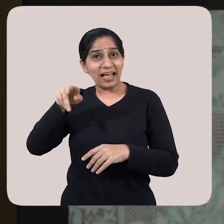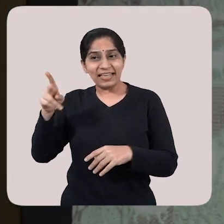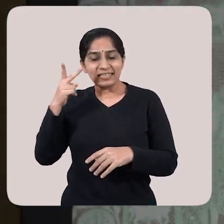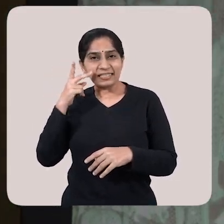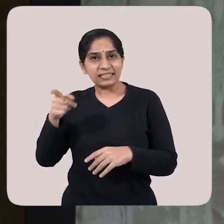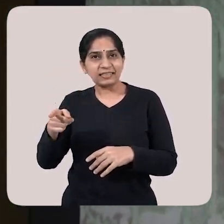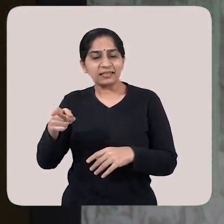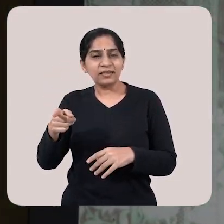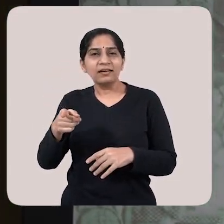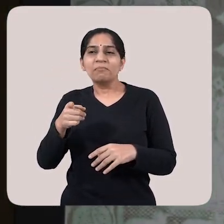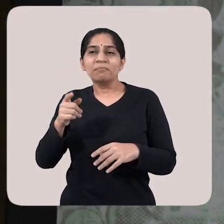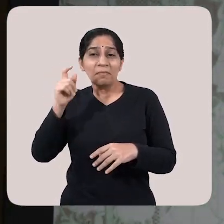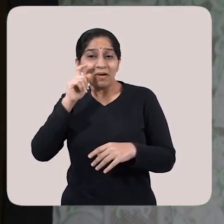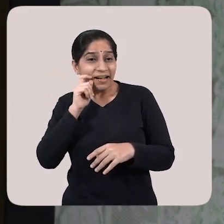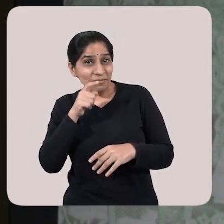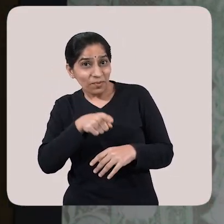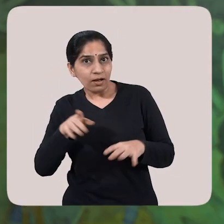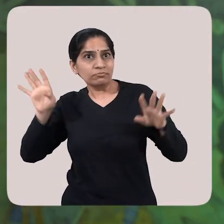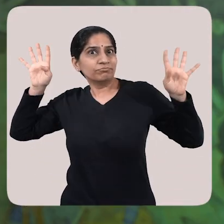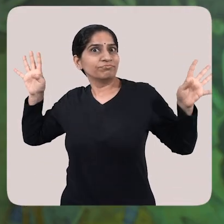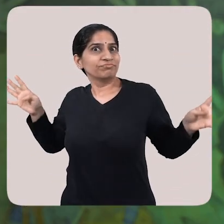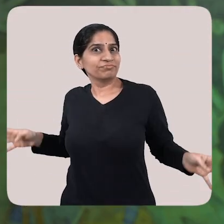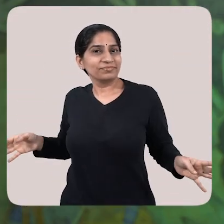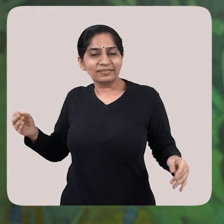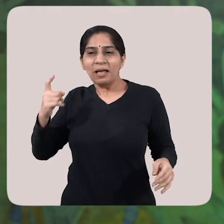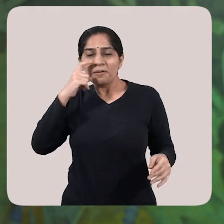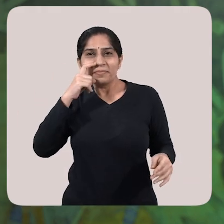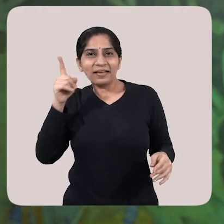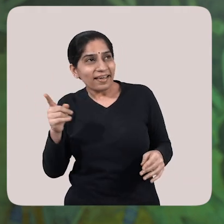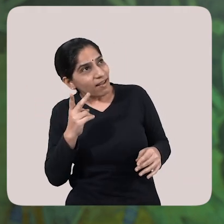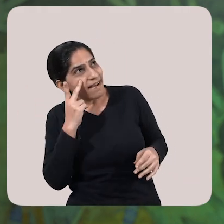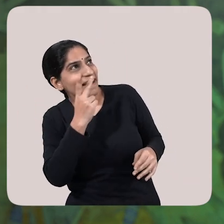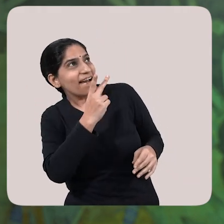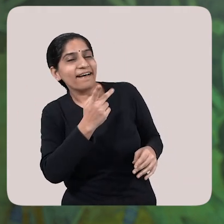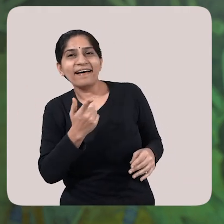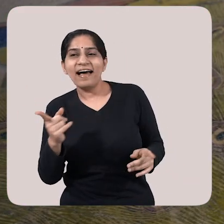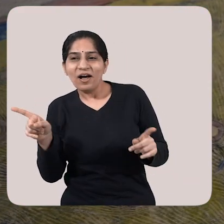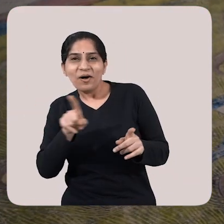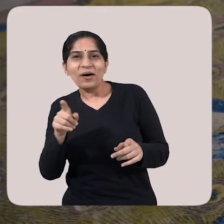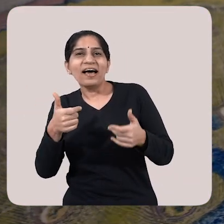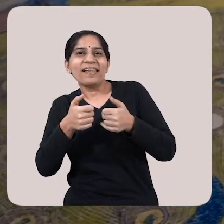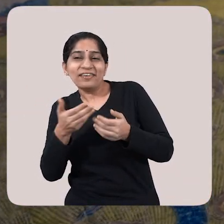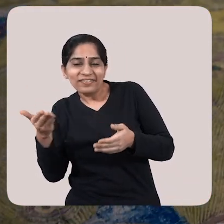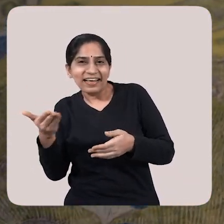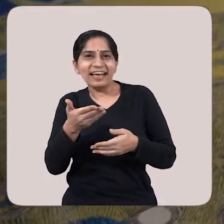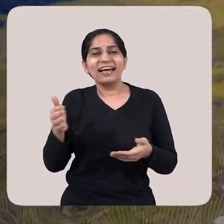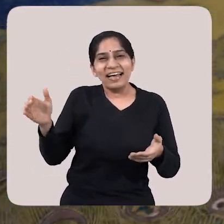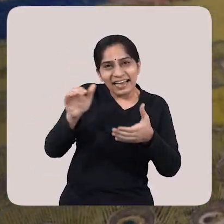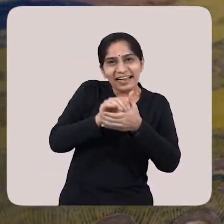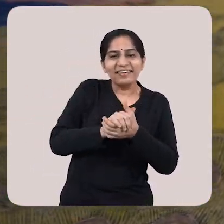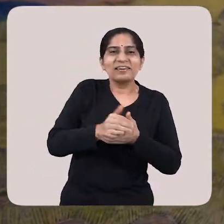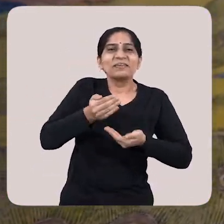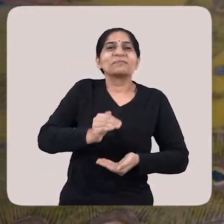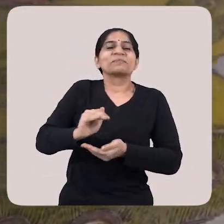forever. In Morakuti Pichwais, peacocks are typically seen preening before peahens, and their